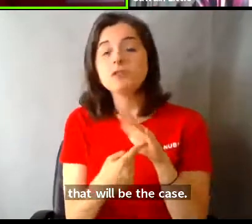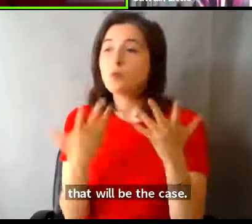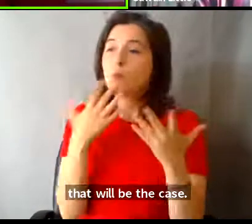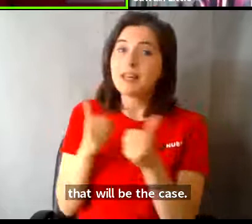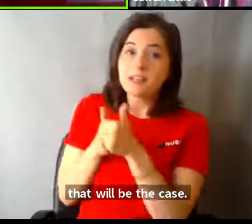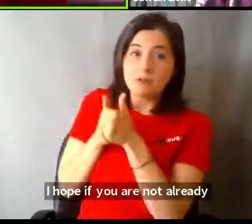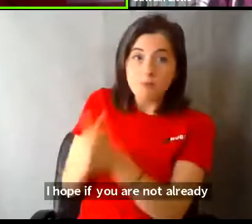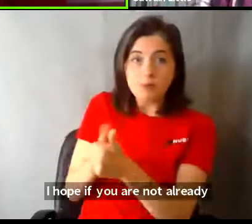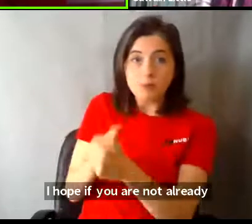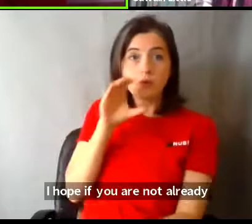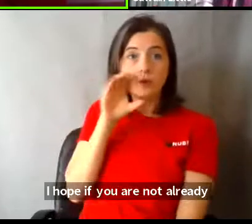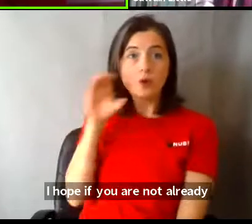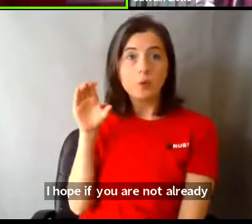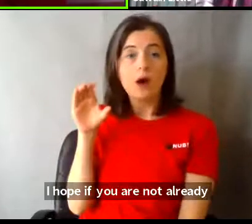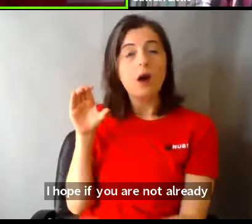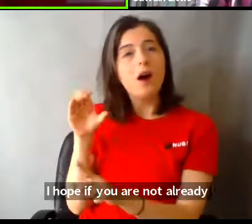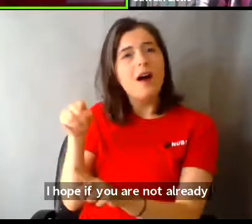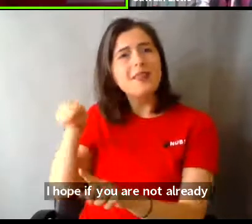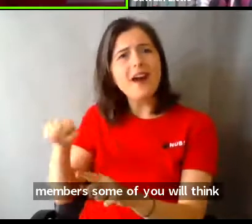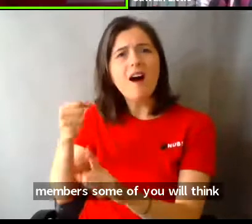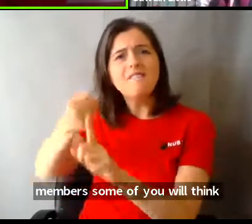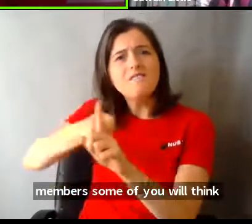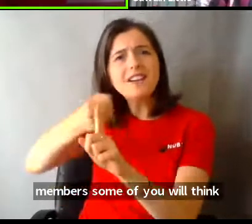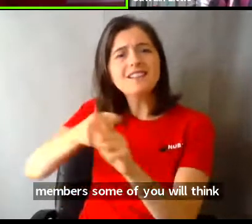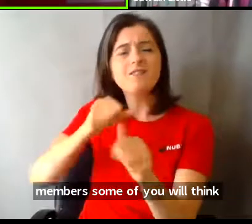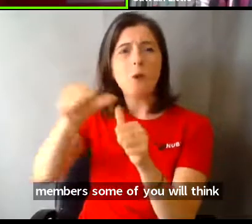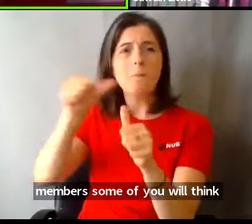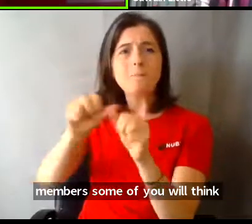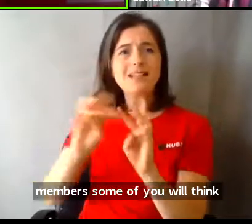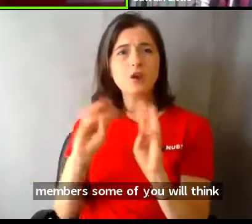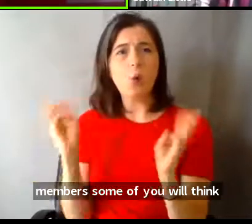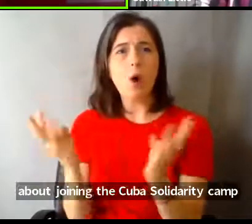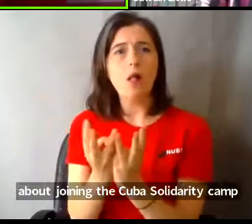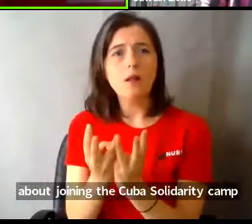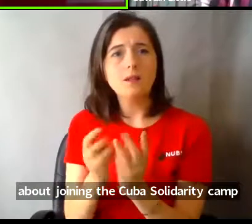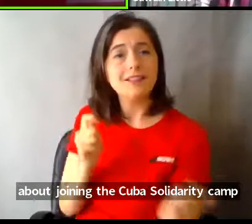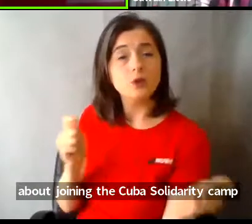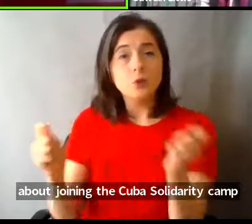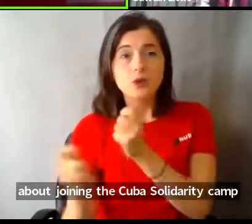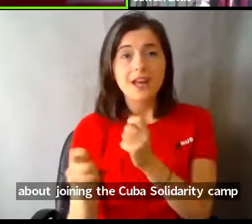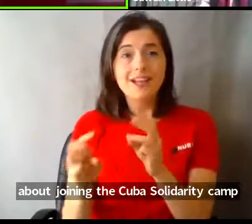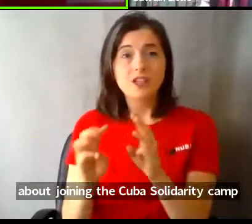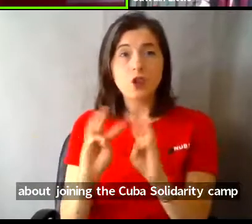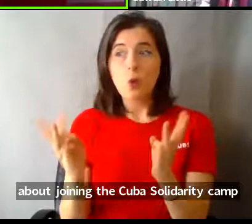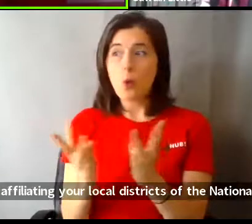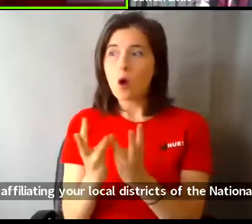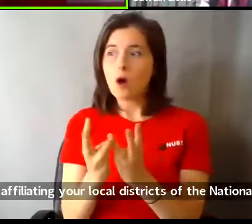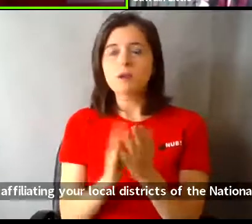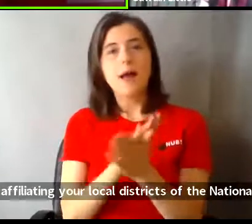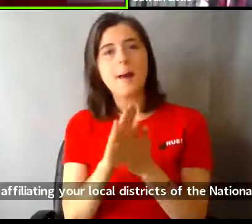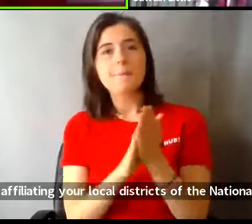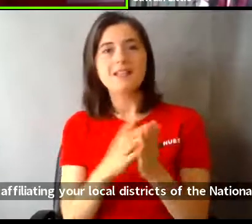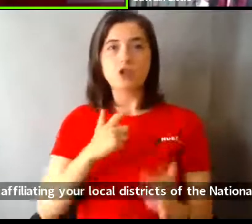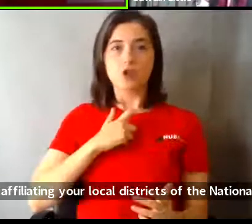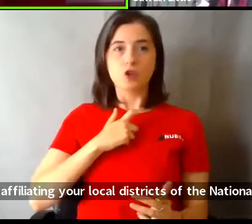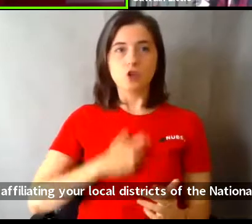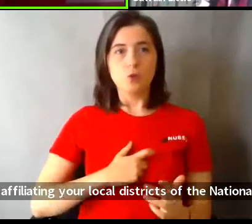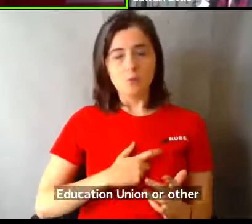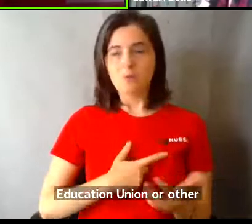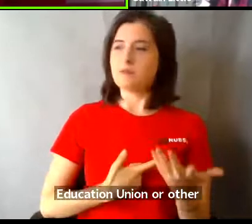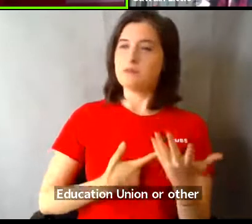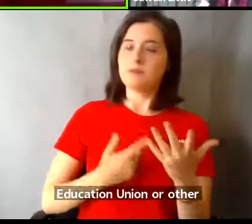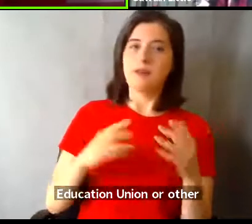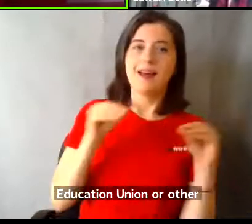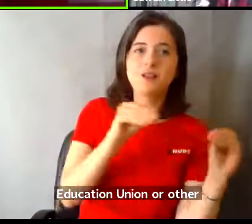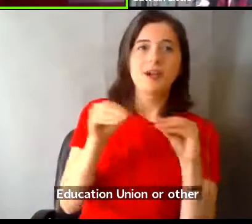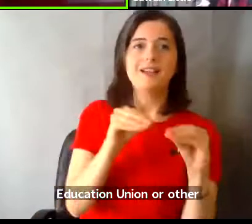of those who are fighting for a better world and for changes in the world that put human beings, put education, put health to the